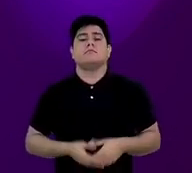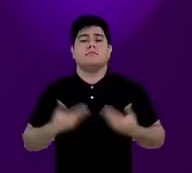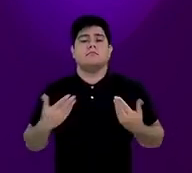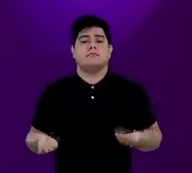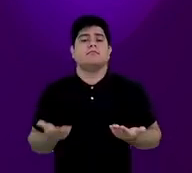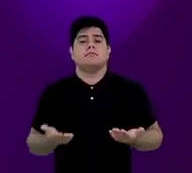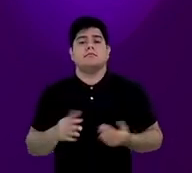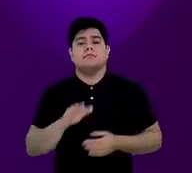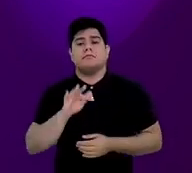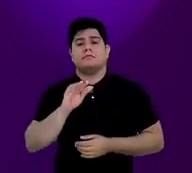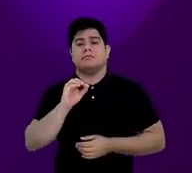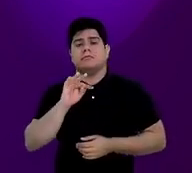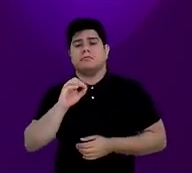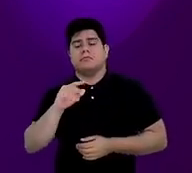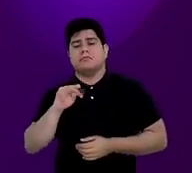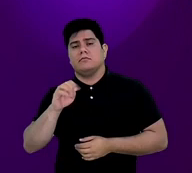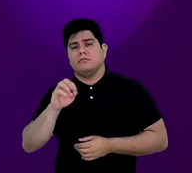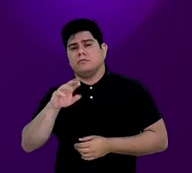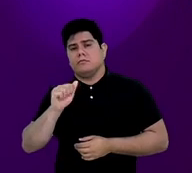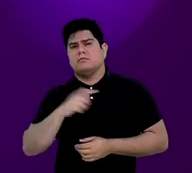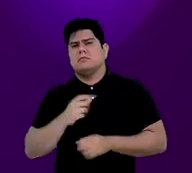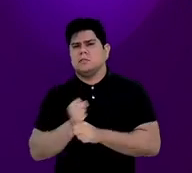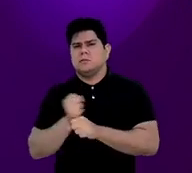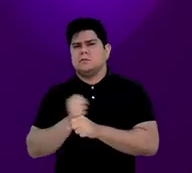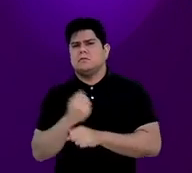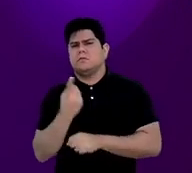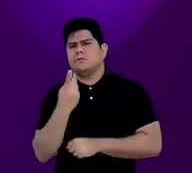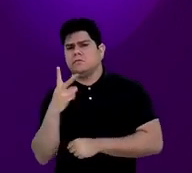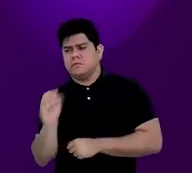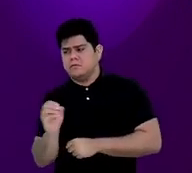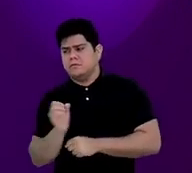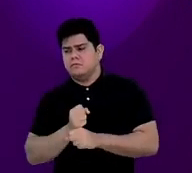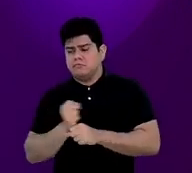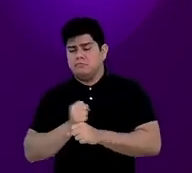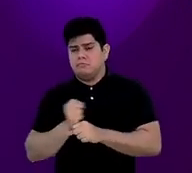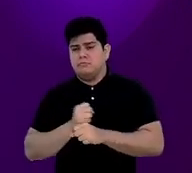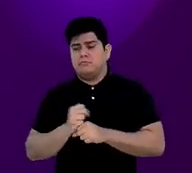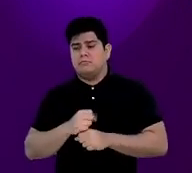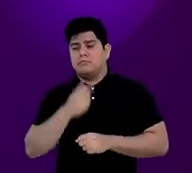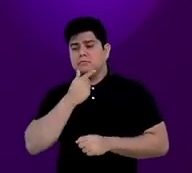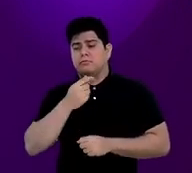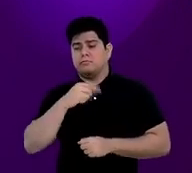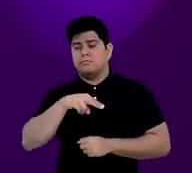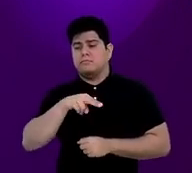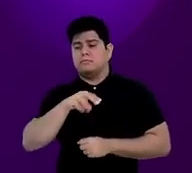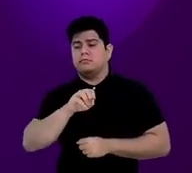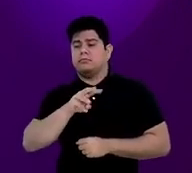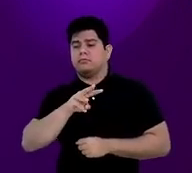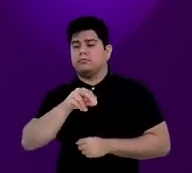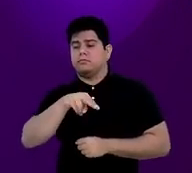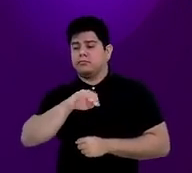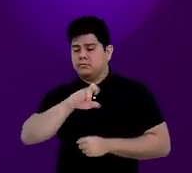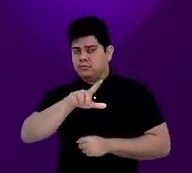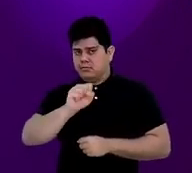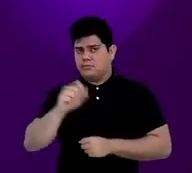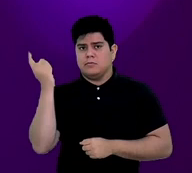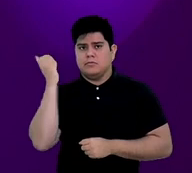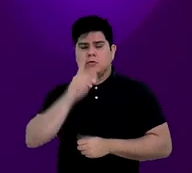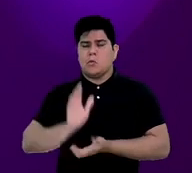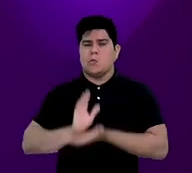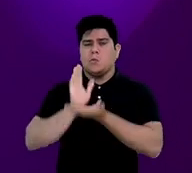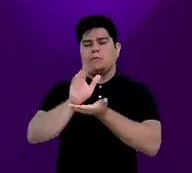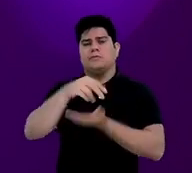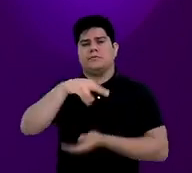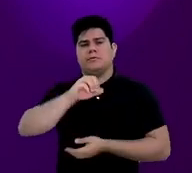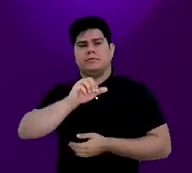when Niels Finsen won the Nobel Prize in 1903. And he actually died just 1 year